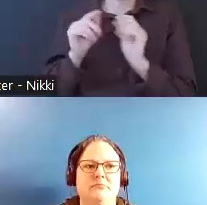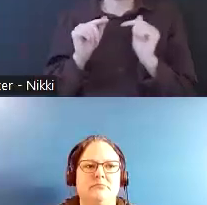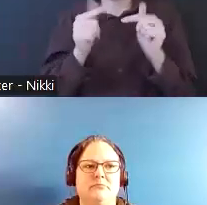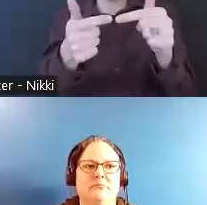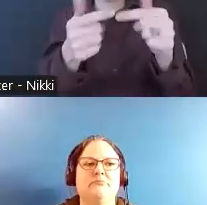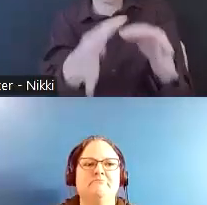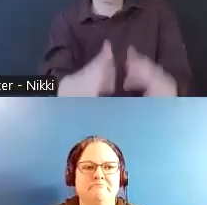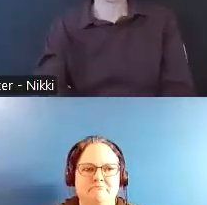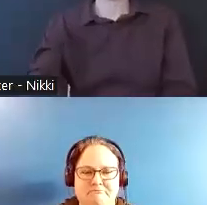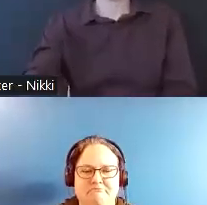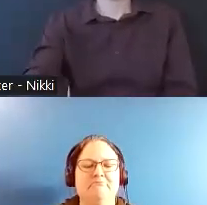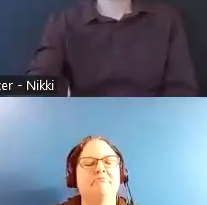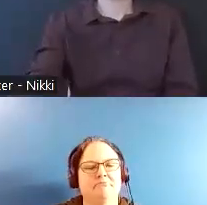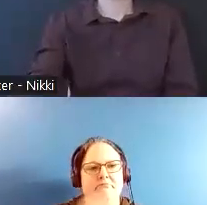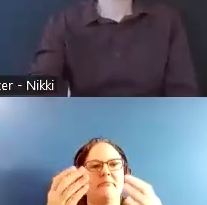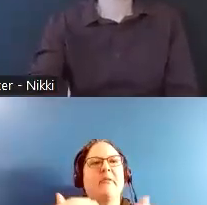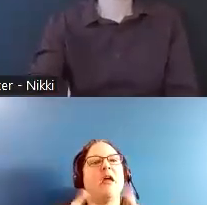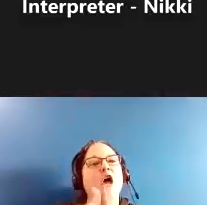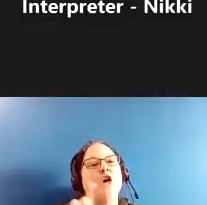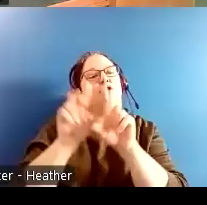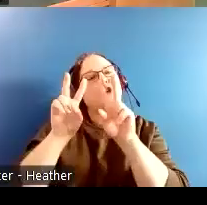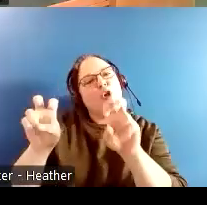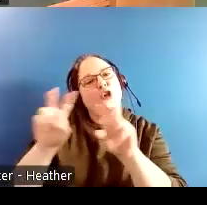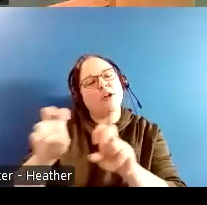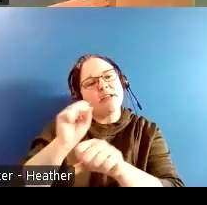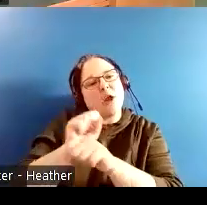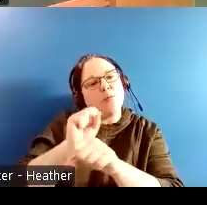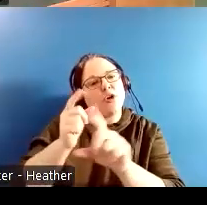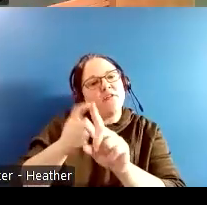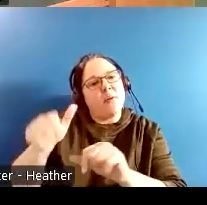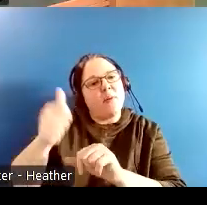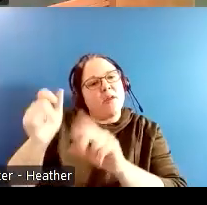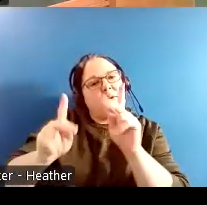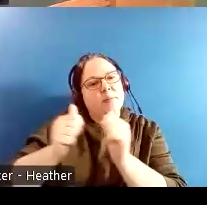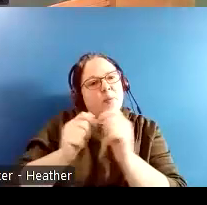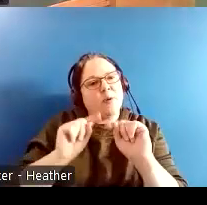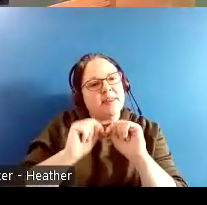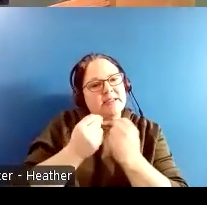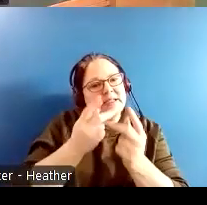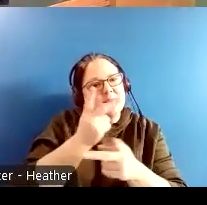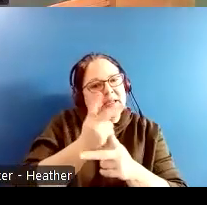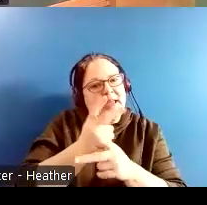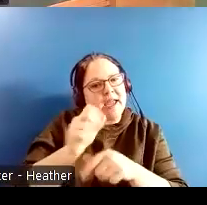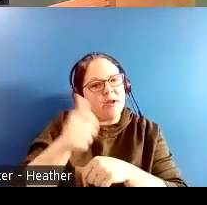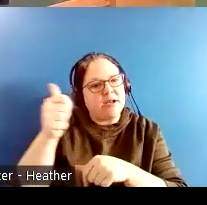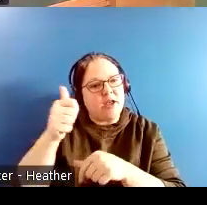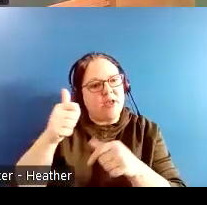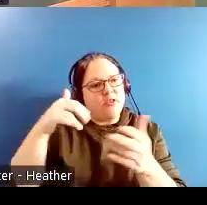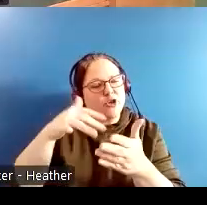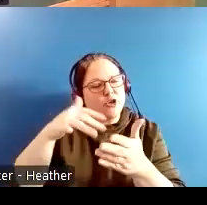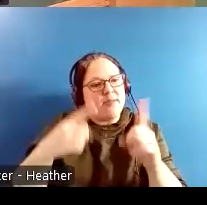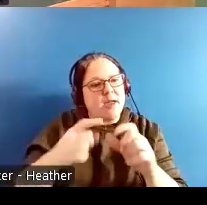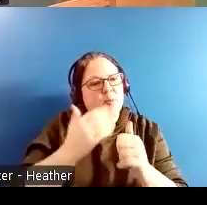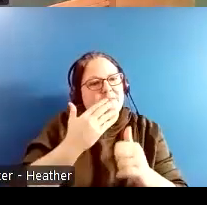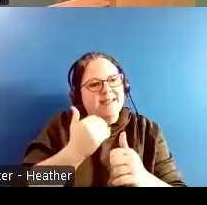also looked at work by Greg Simon and Wayne Caton with the team care and another trial that Greg had done in diabetes. So we